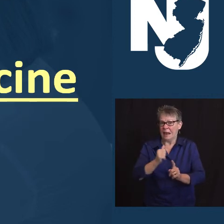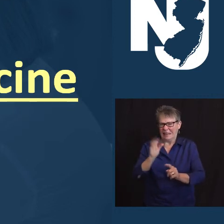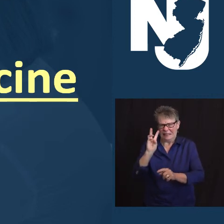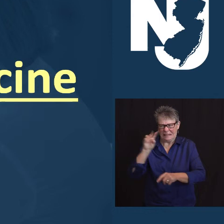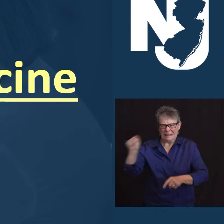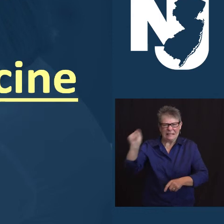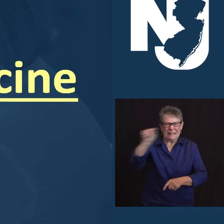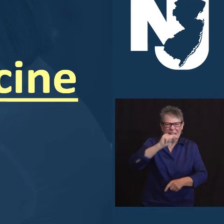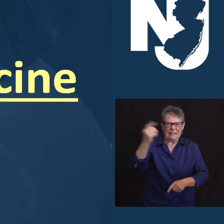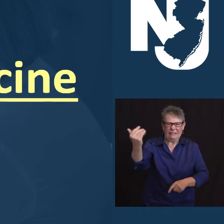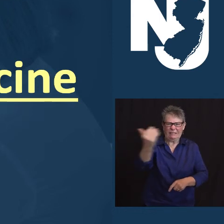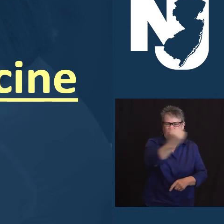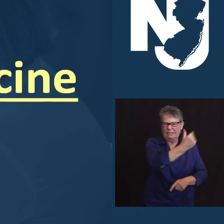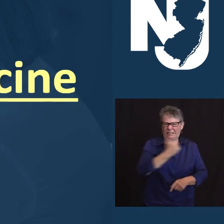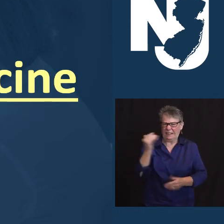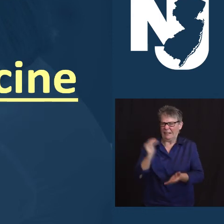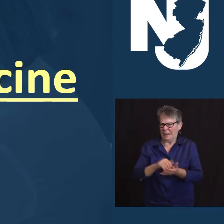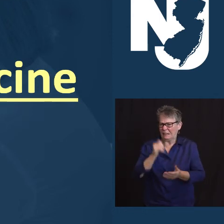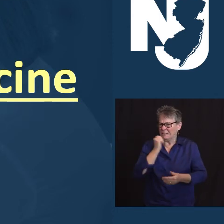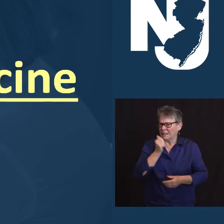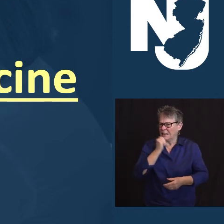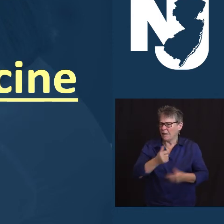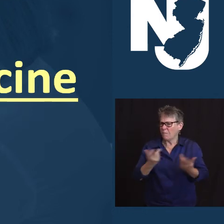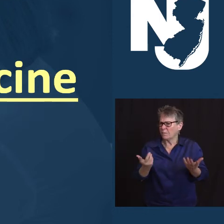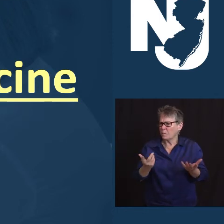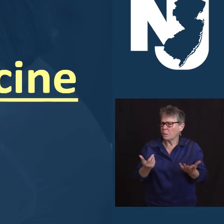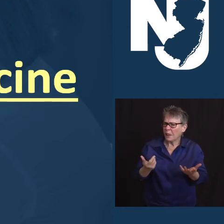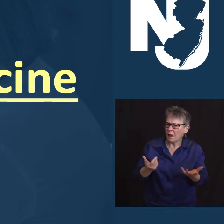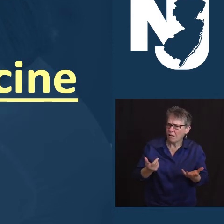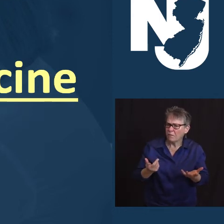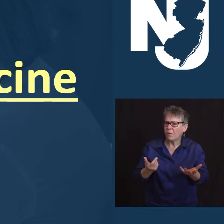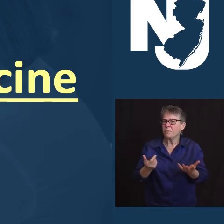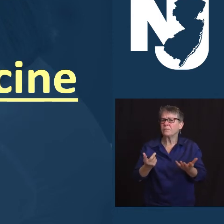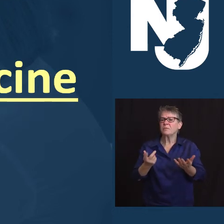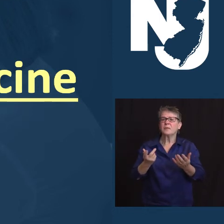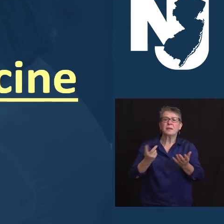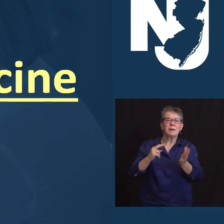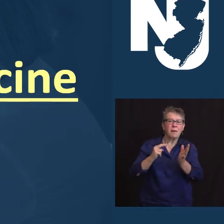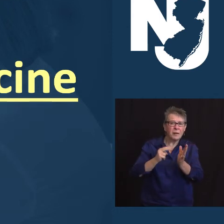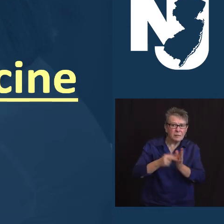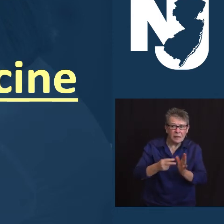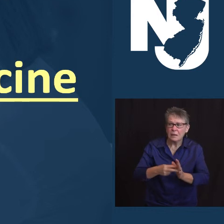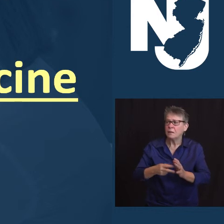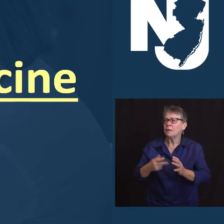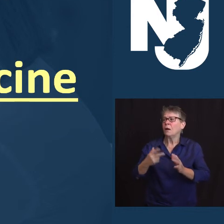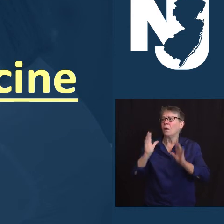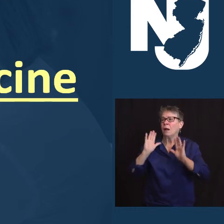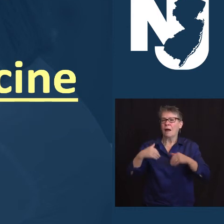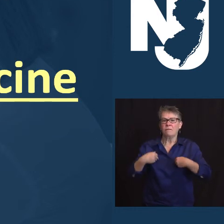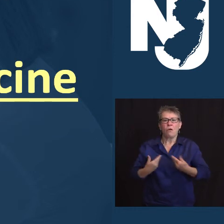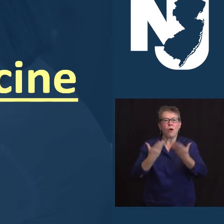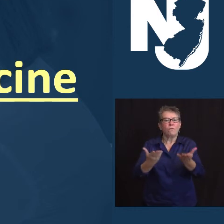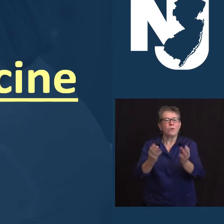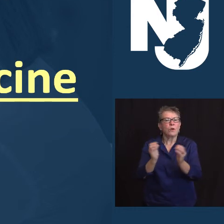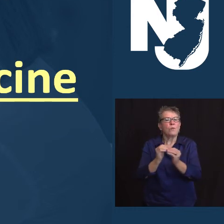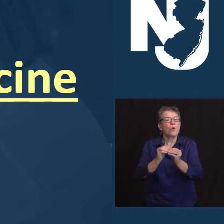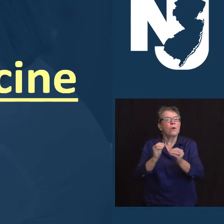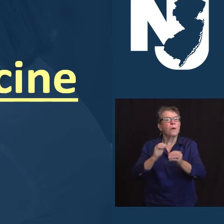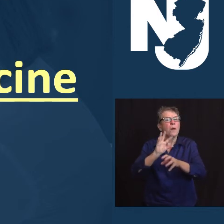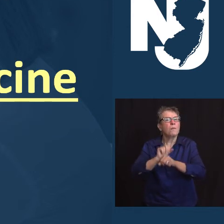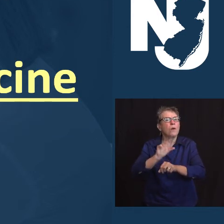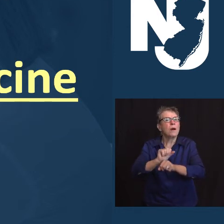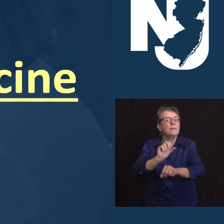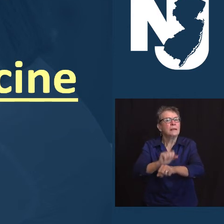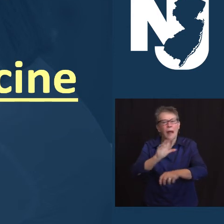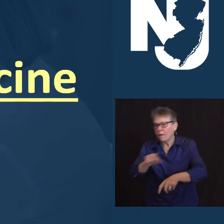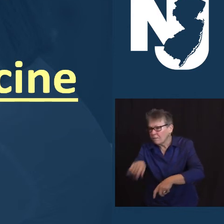more appointment slots we can open up. And it means as well that we can look to the day where we can make more residents eligible